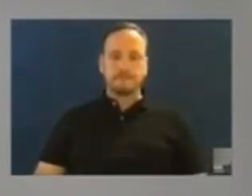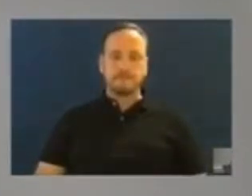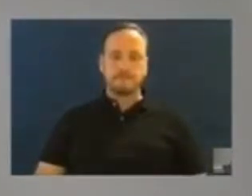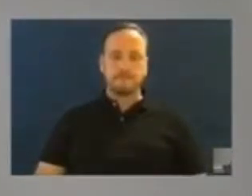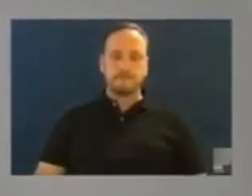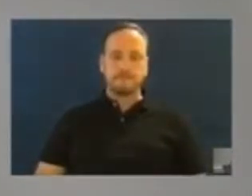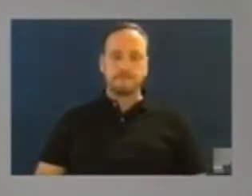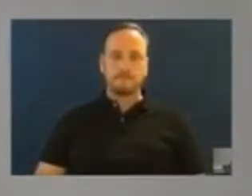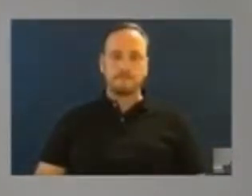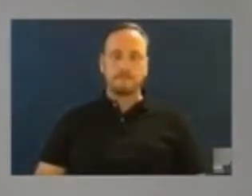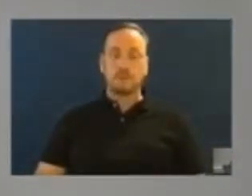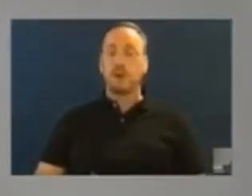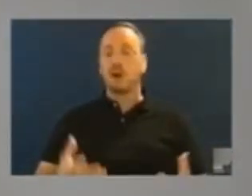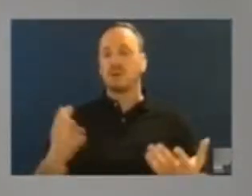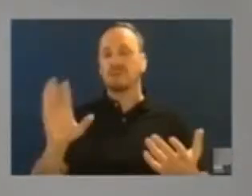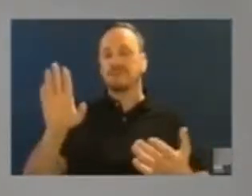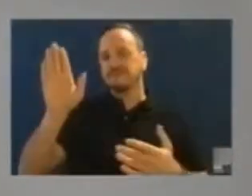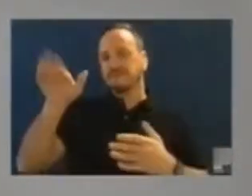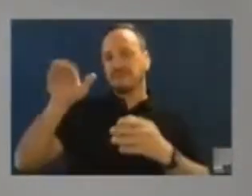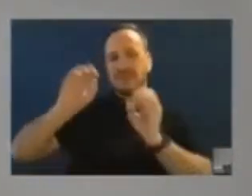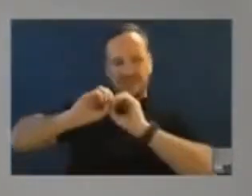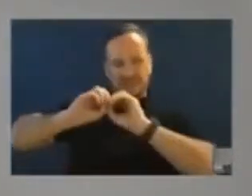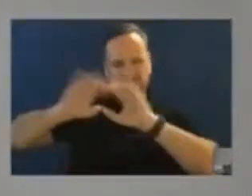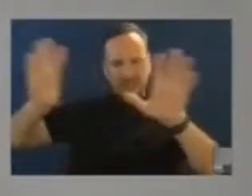So just to clarify, I think there was a